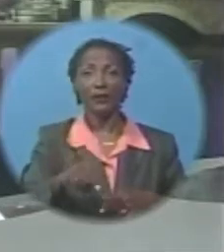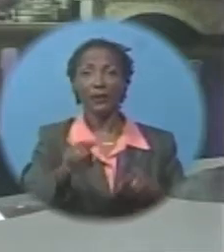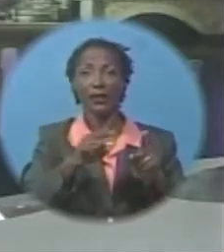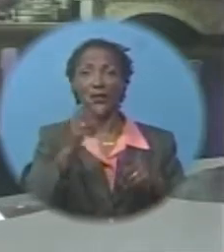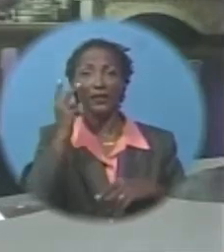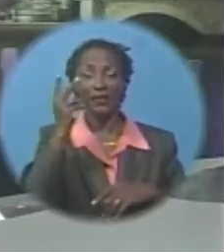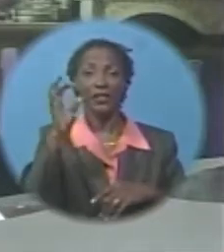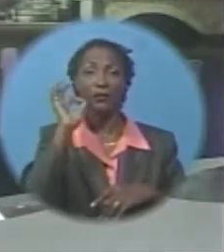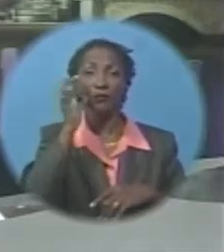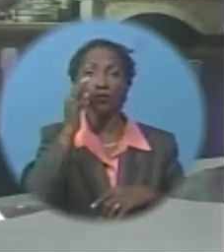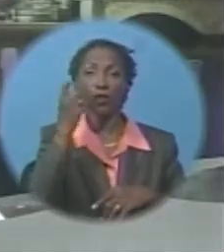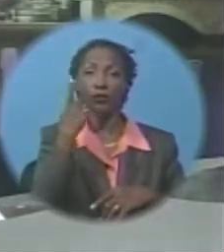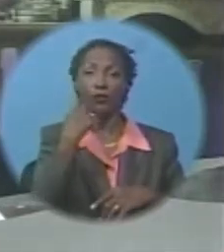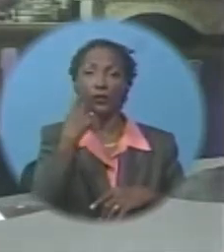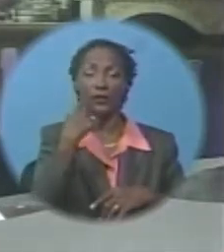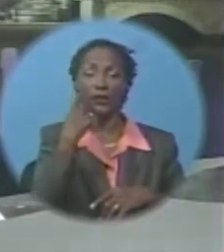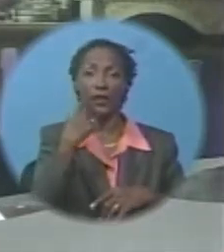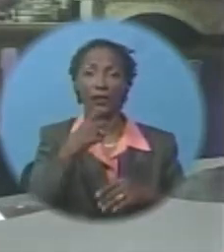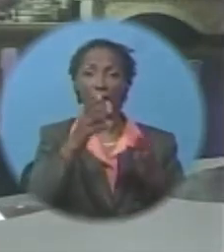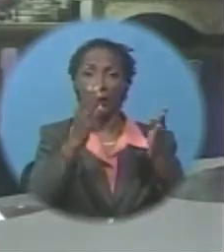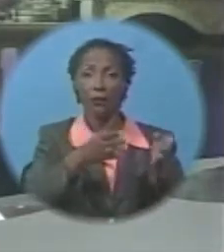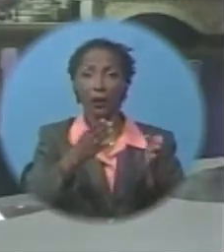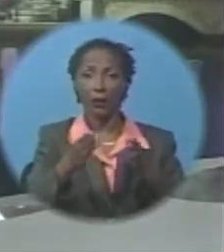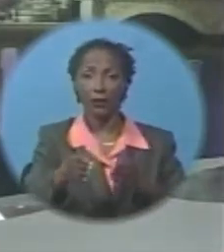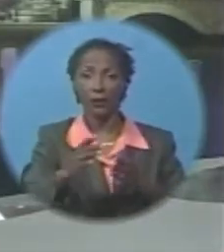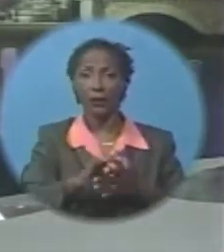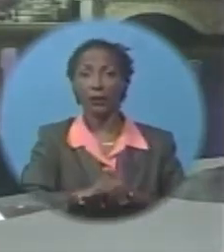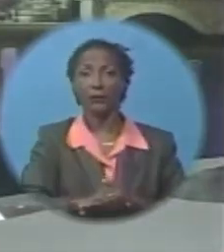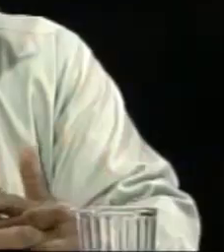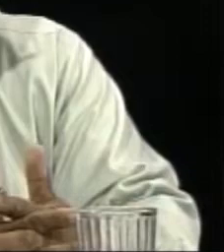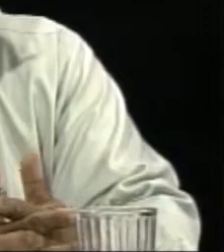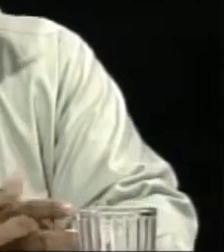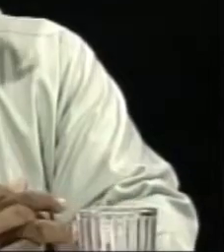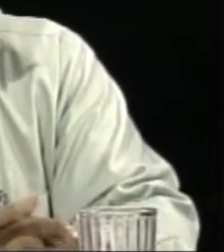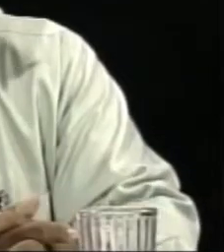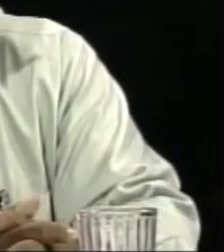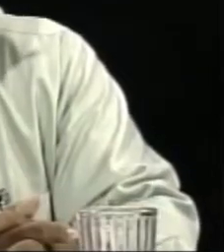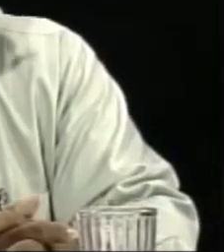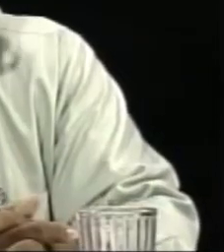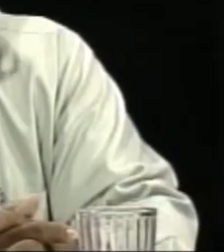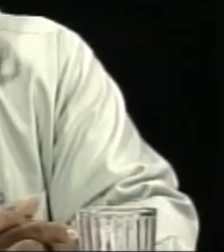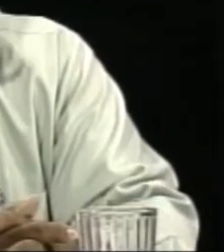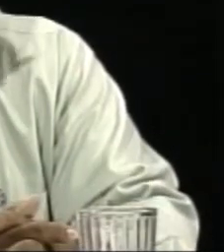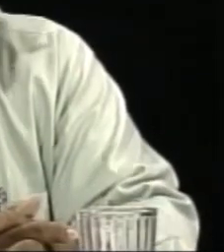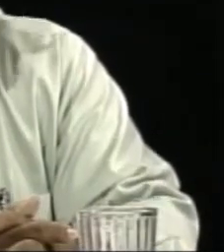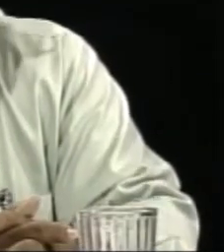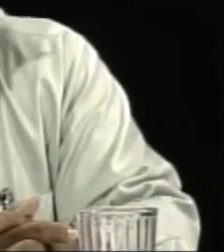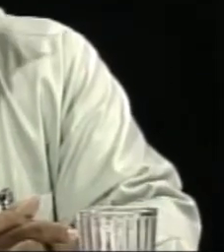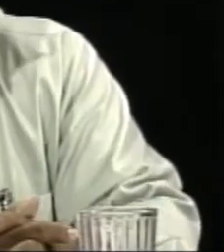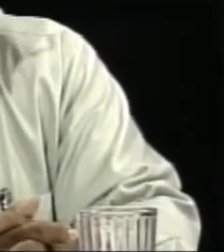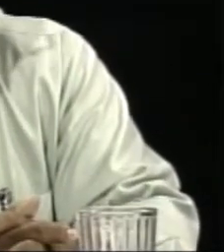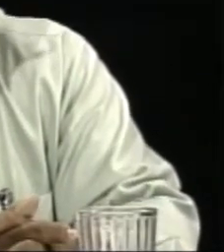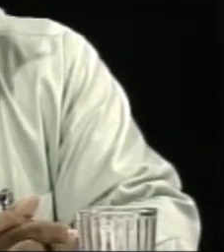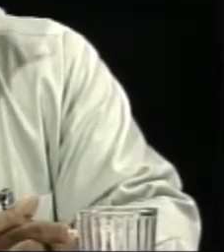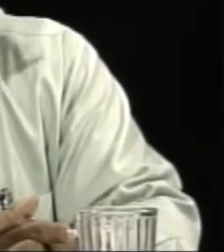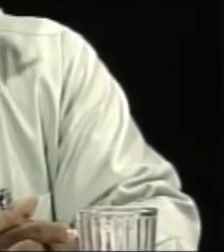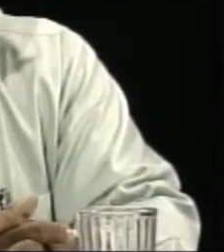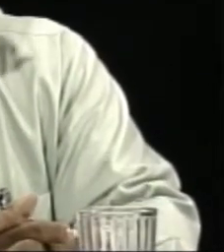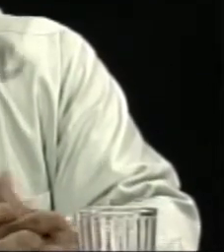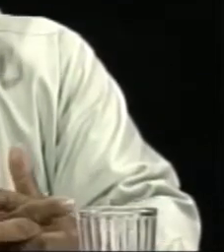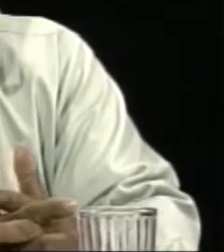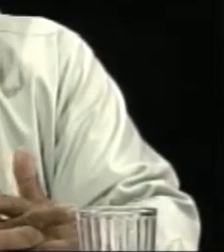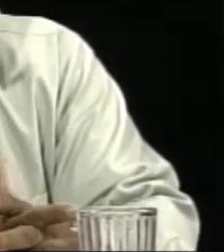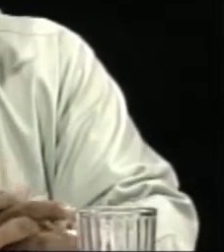seeing the fruits of recently implemented policies. Because the economy grew by 1.8 percent 2015,